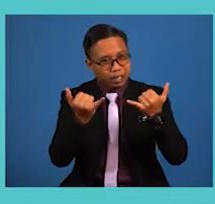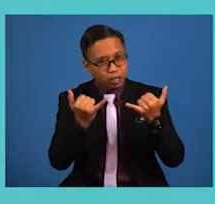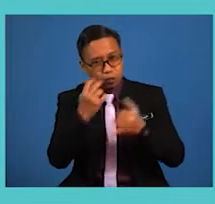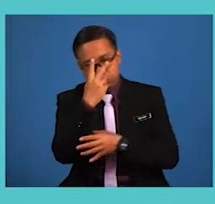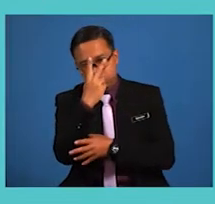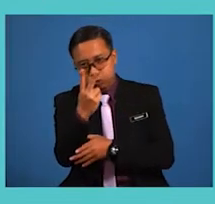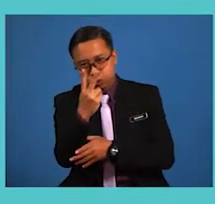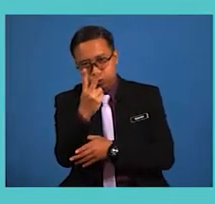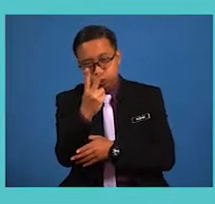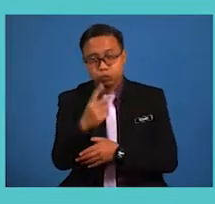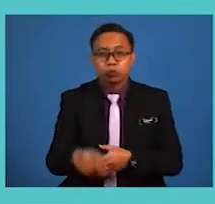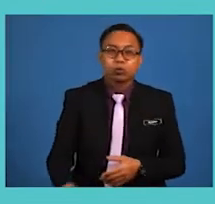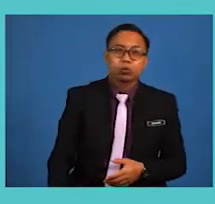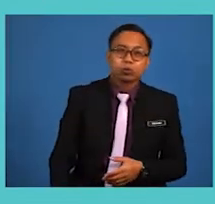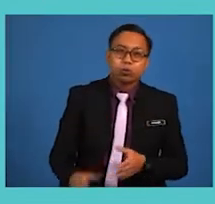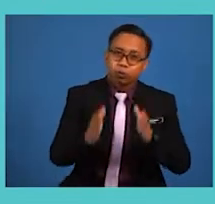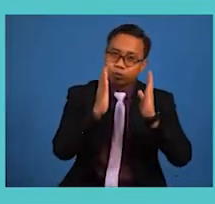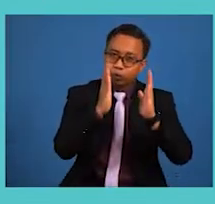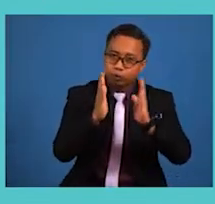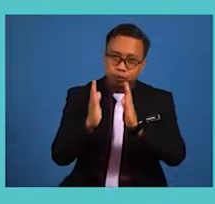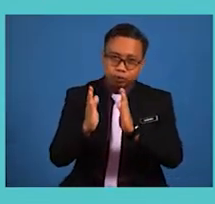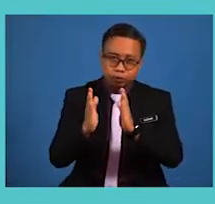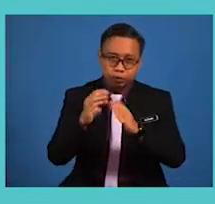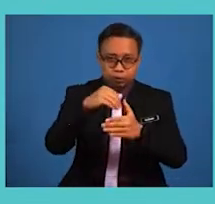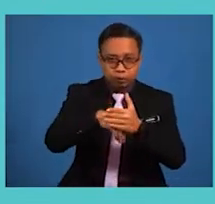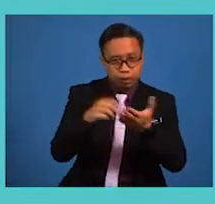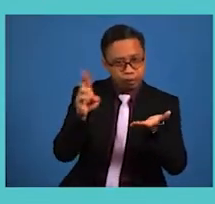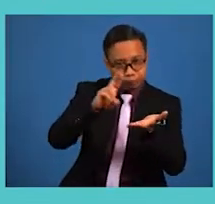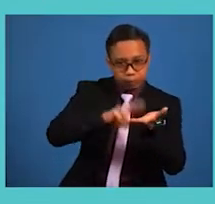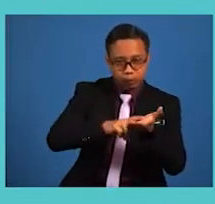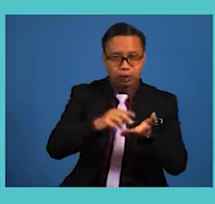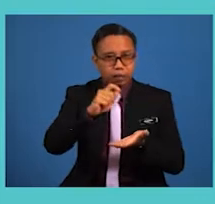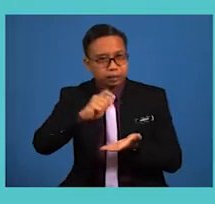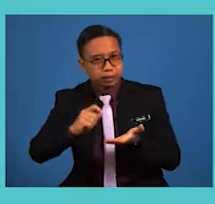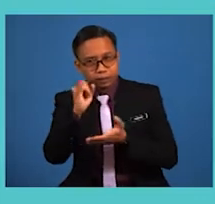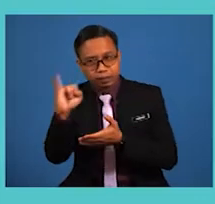Now, let's look at the other component in report writing, which is synthesis.